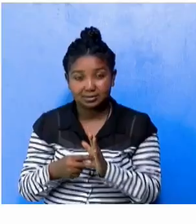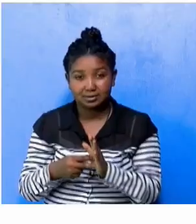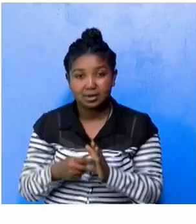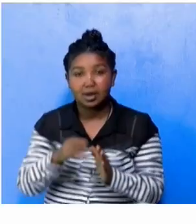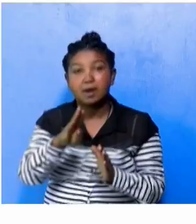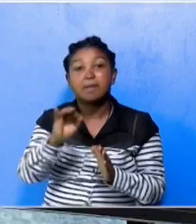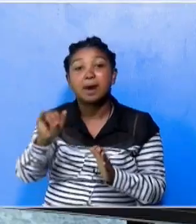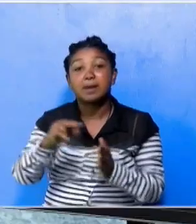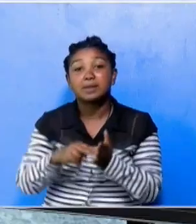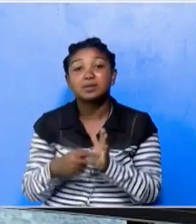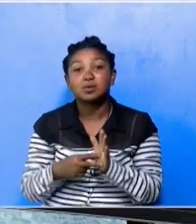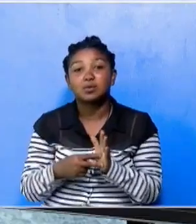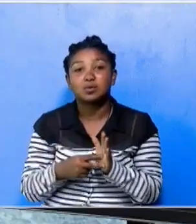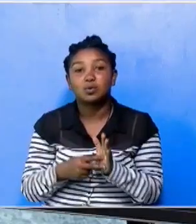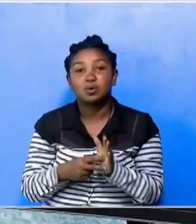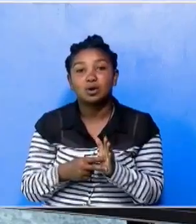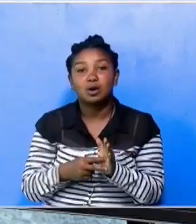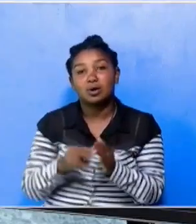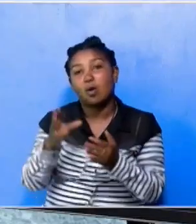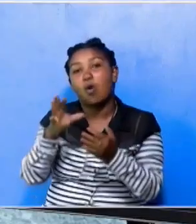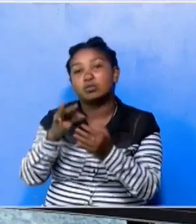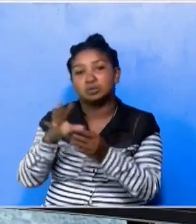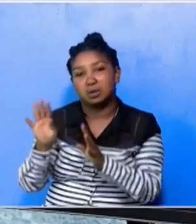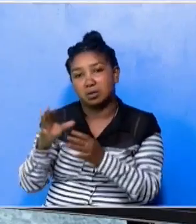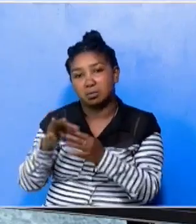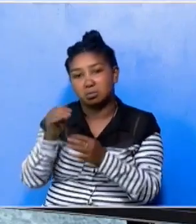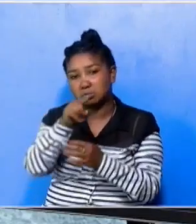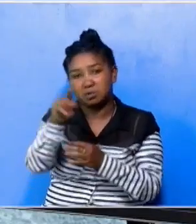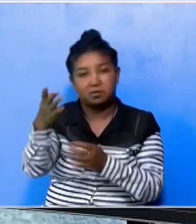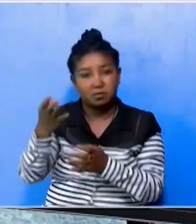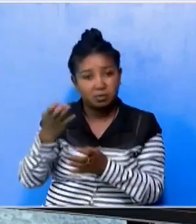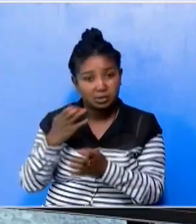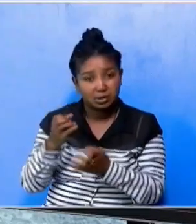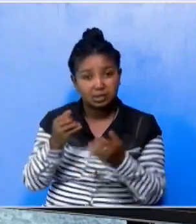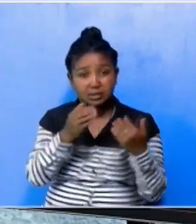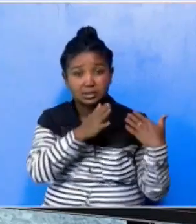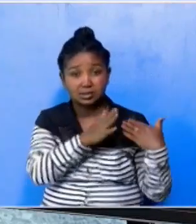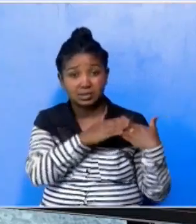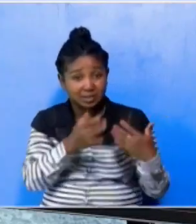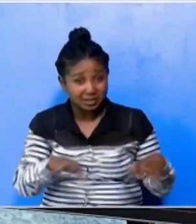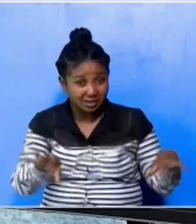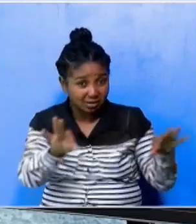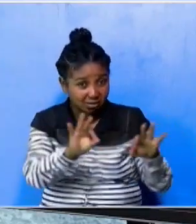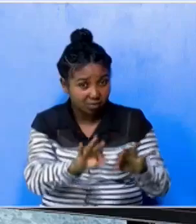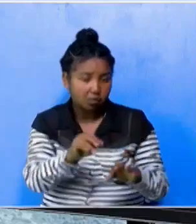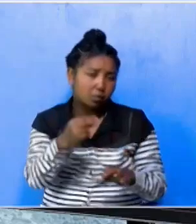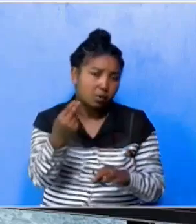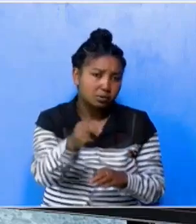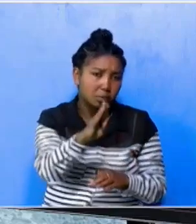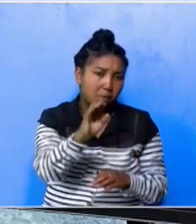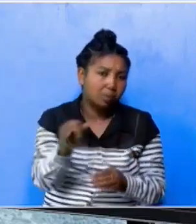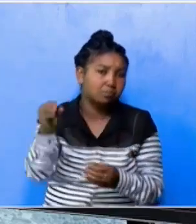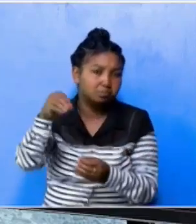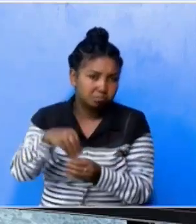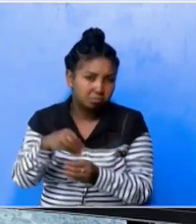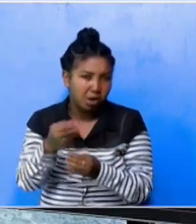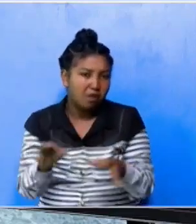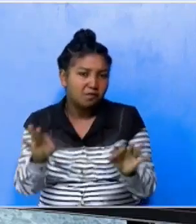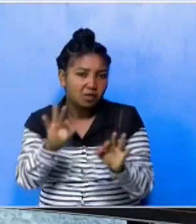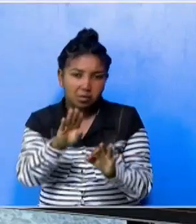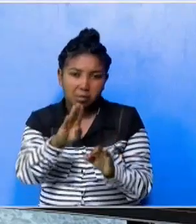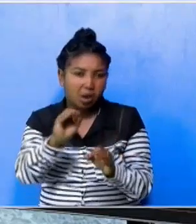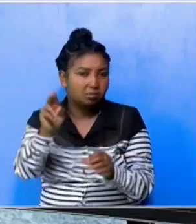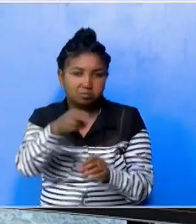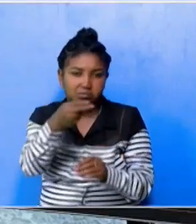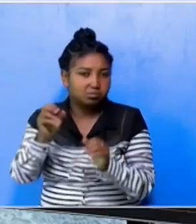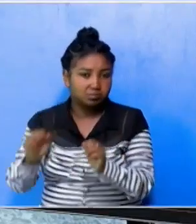by is optional. If the subject is needed, we can use by. If not, we can leave